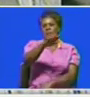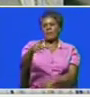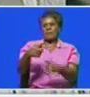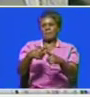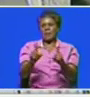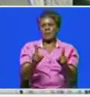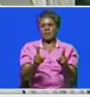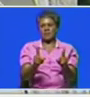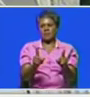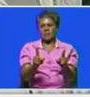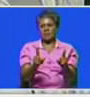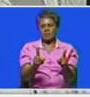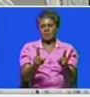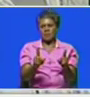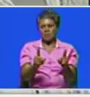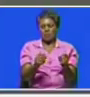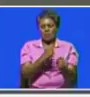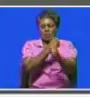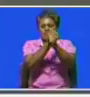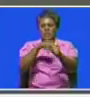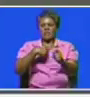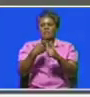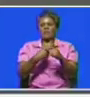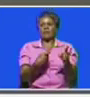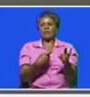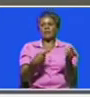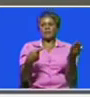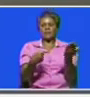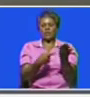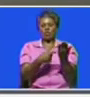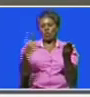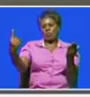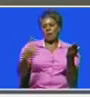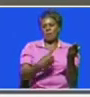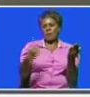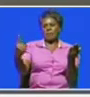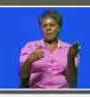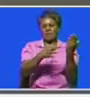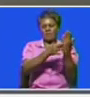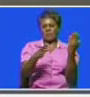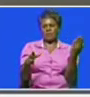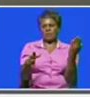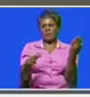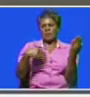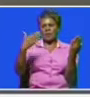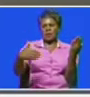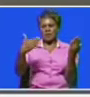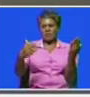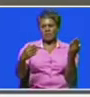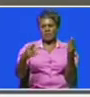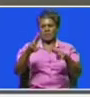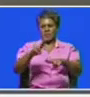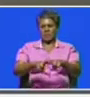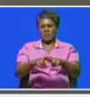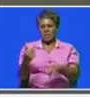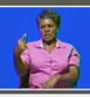cushioned himself against losing his seat. He made this technical appearance famous, where on every 8th sitting he will appear